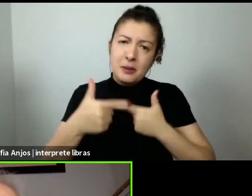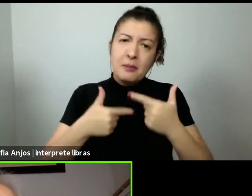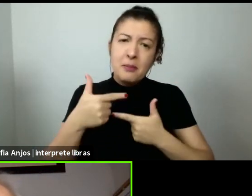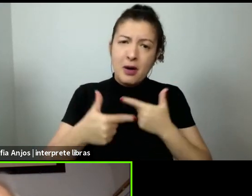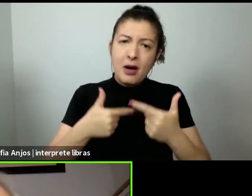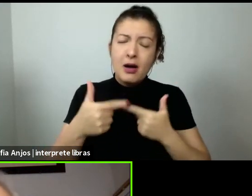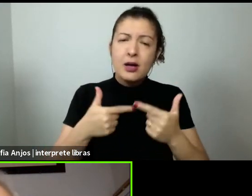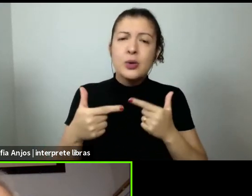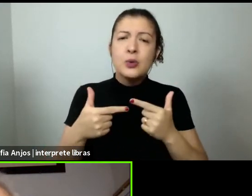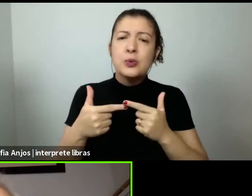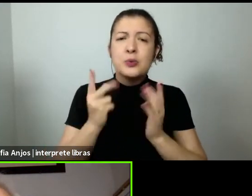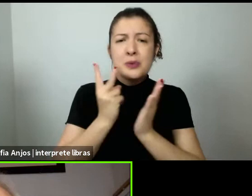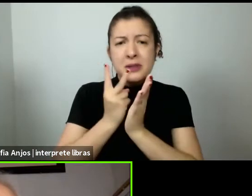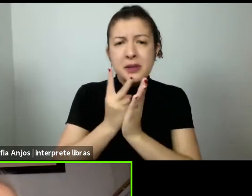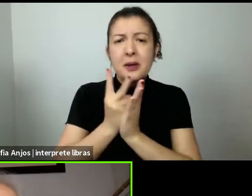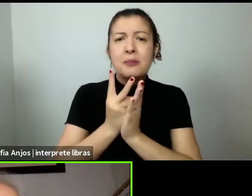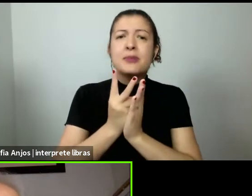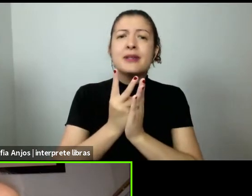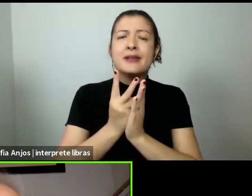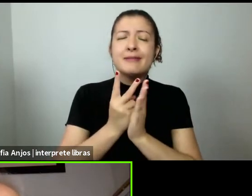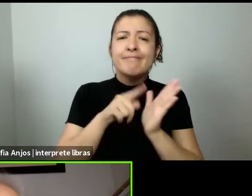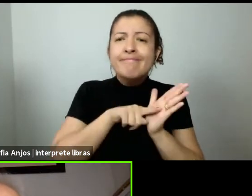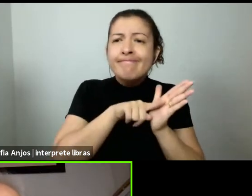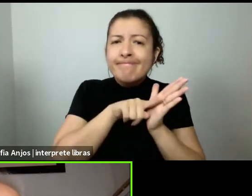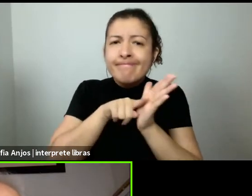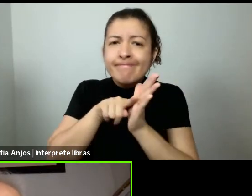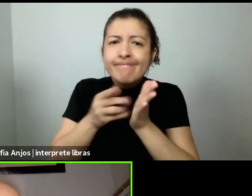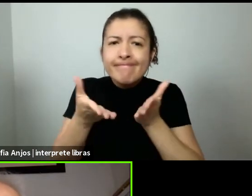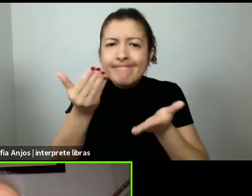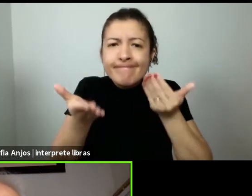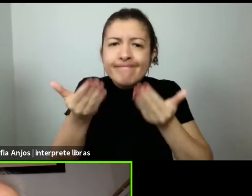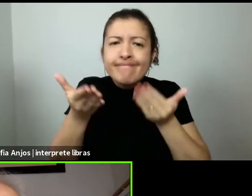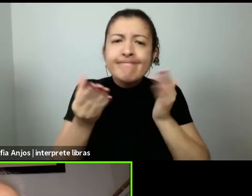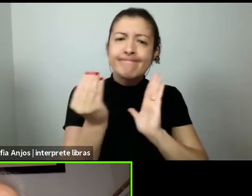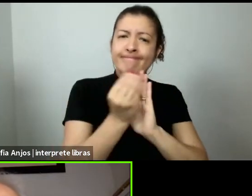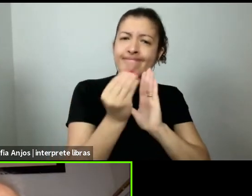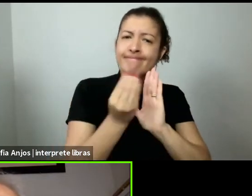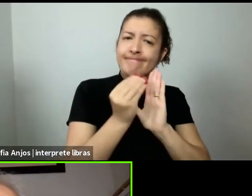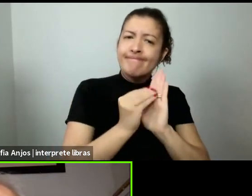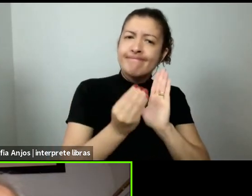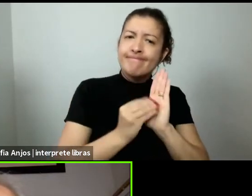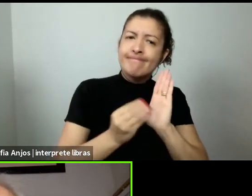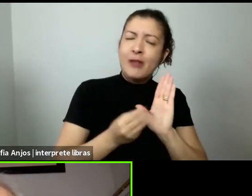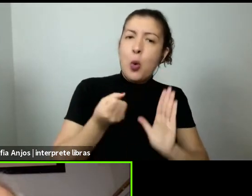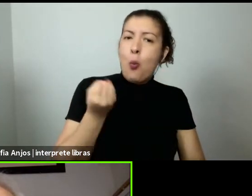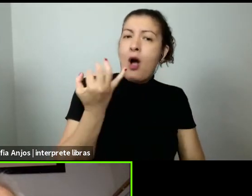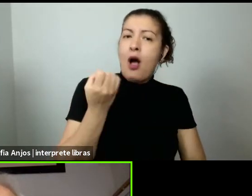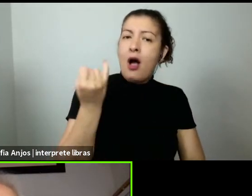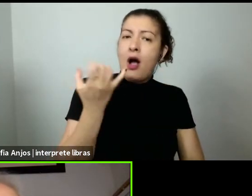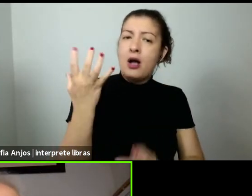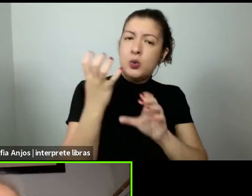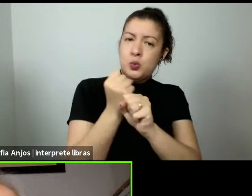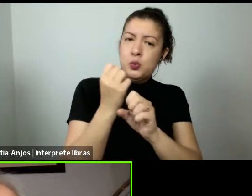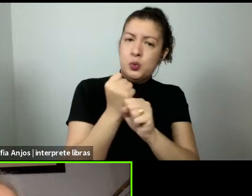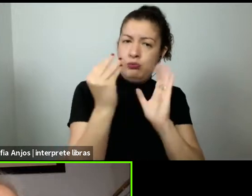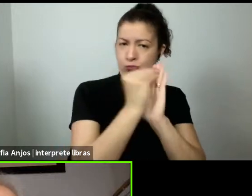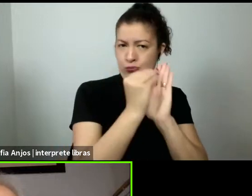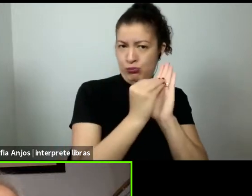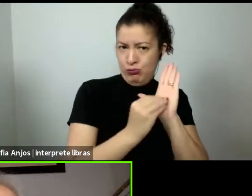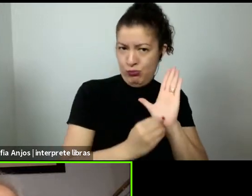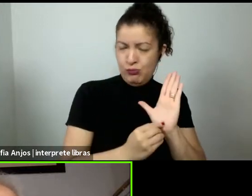think are invaluable, you know, that nature doesn't have a price. But I think sometimes you need to